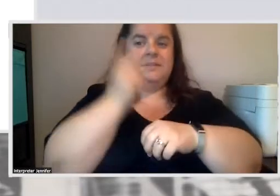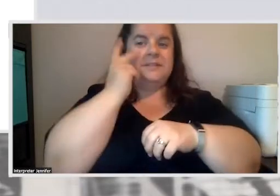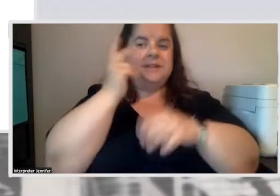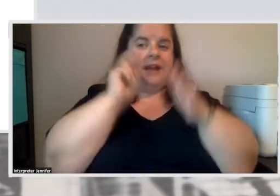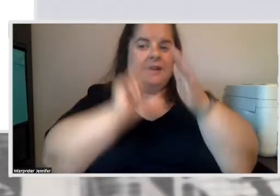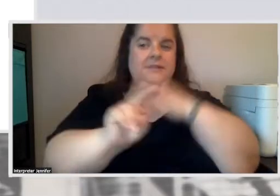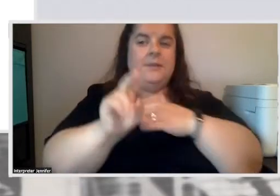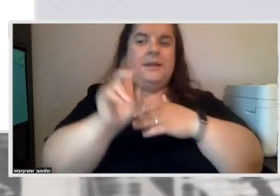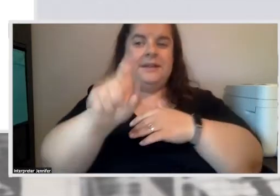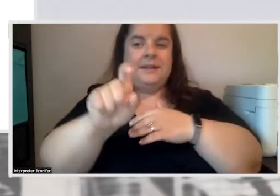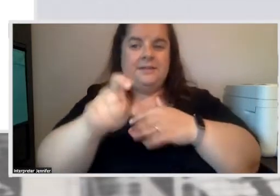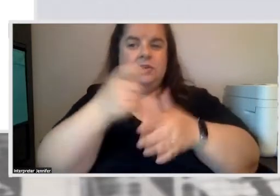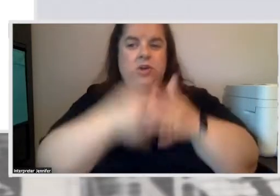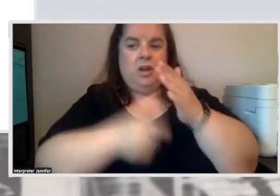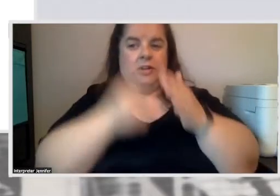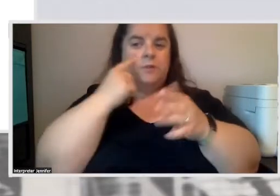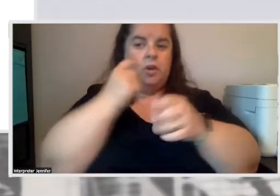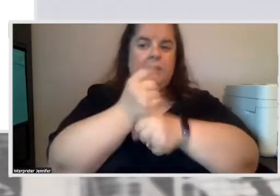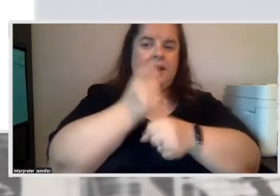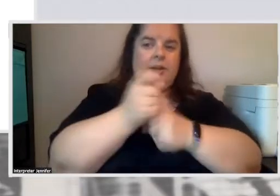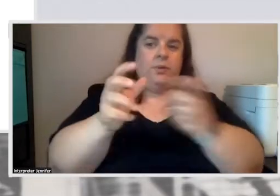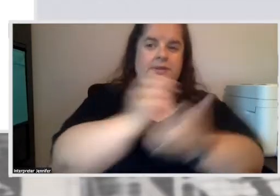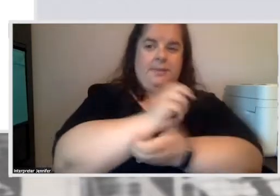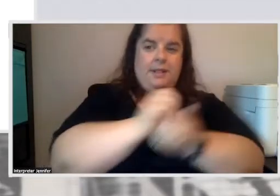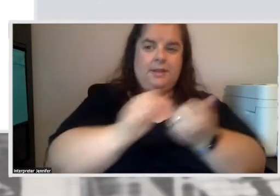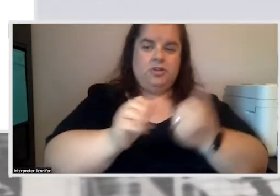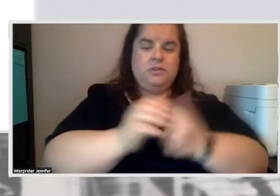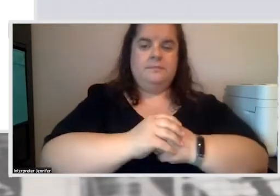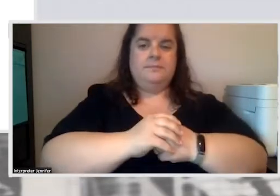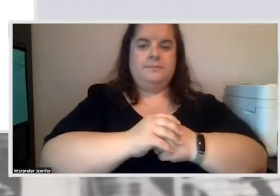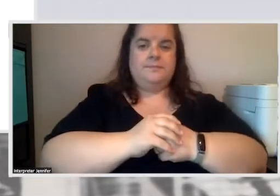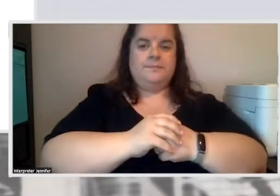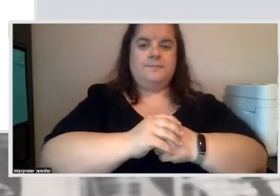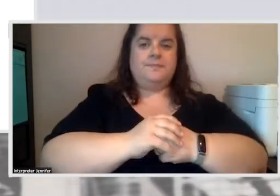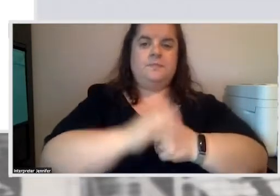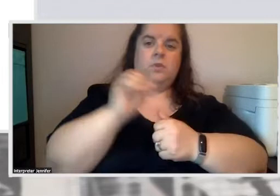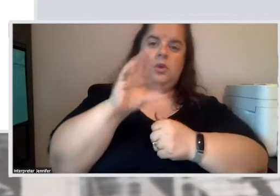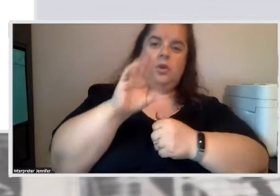and the costs for annual demolitions. The scores are based